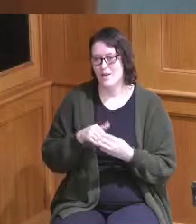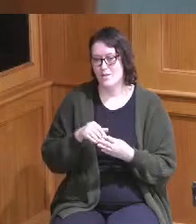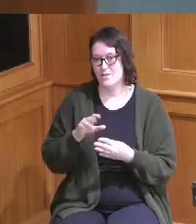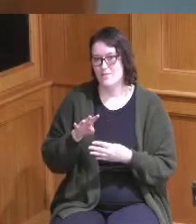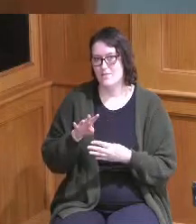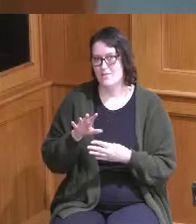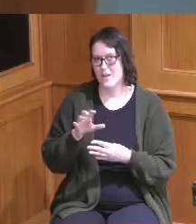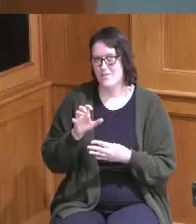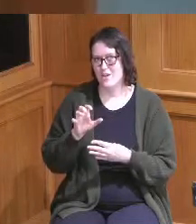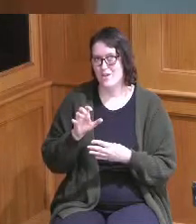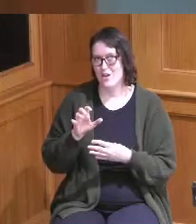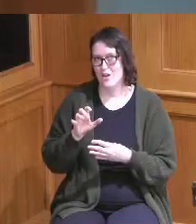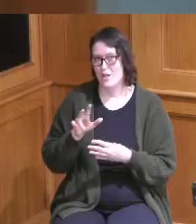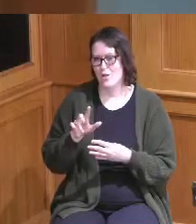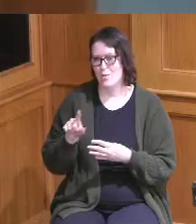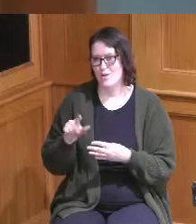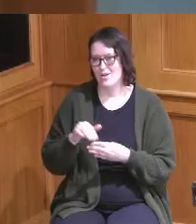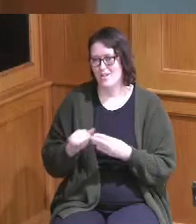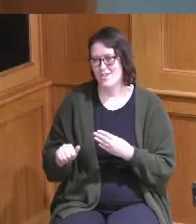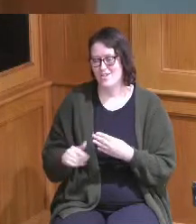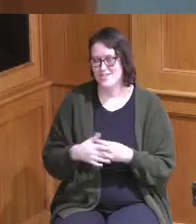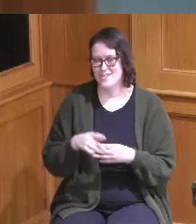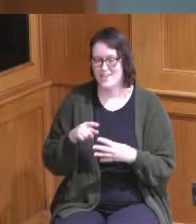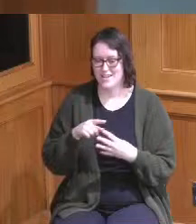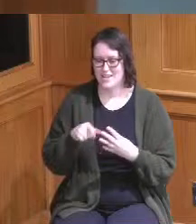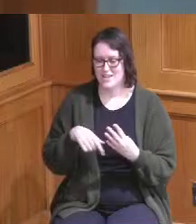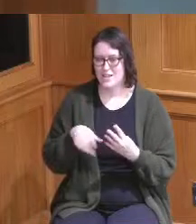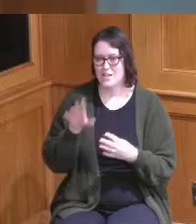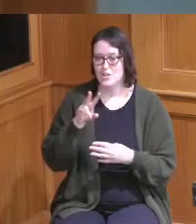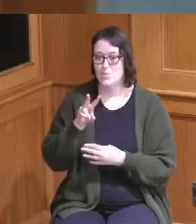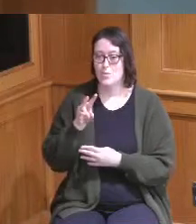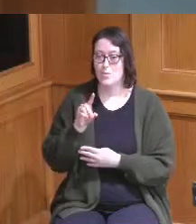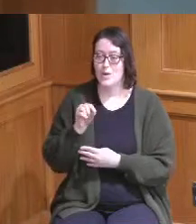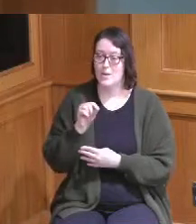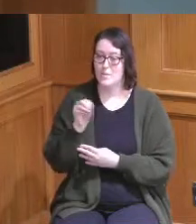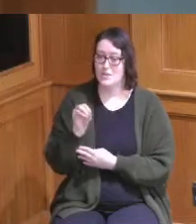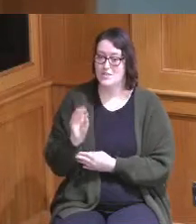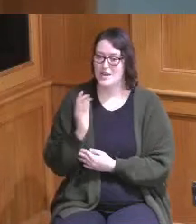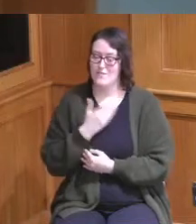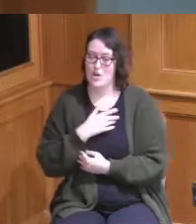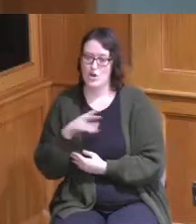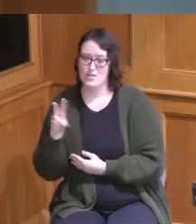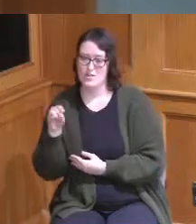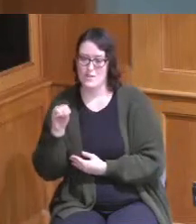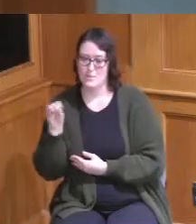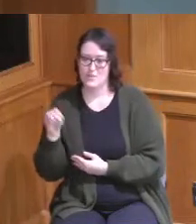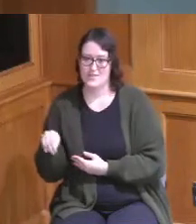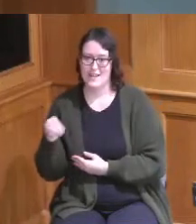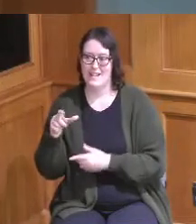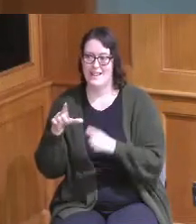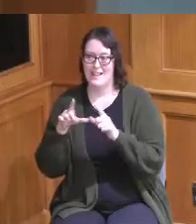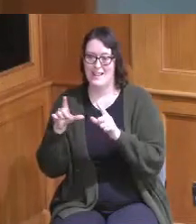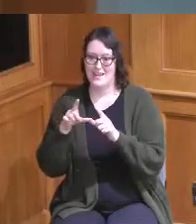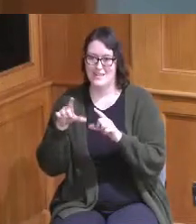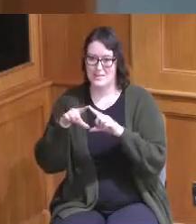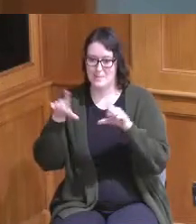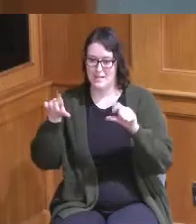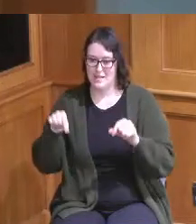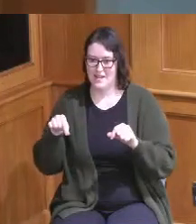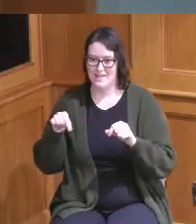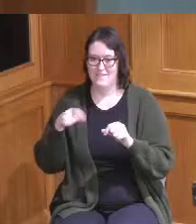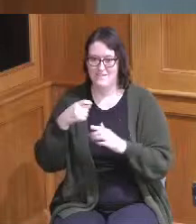$32,501. This is the 20% of the county's 70% license plate fee that we commit to the